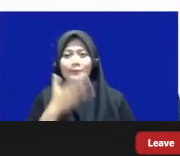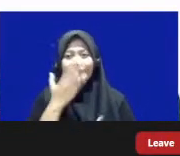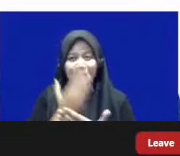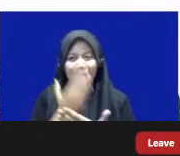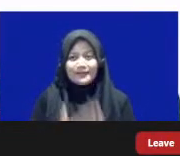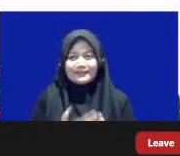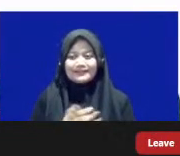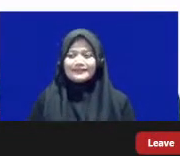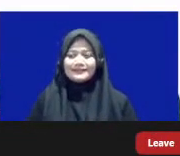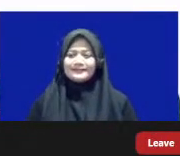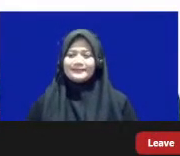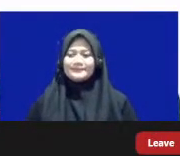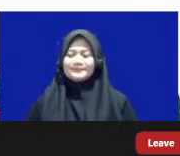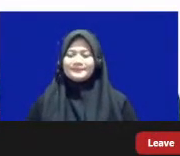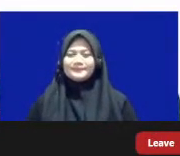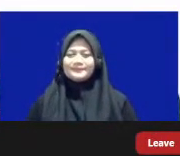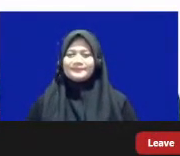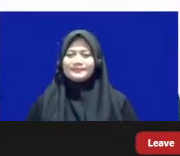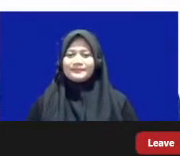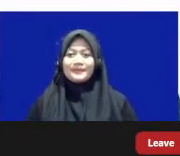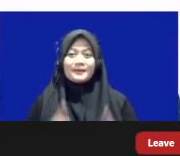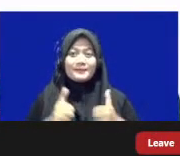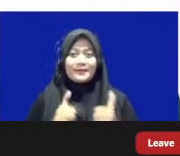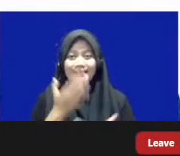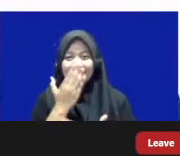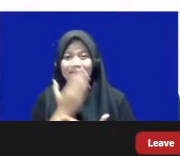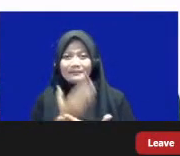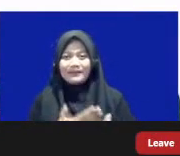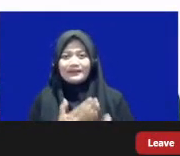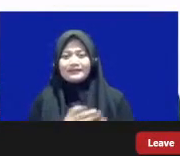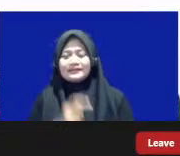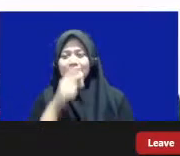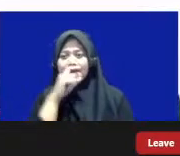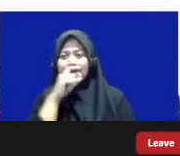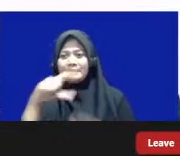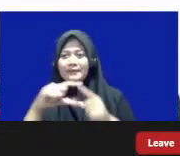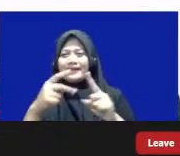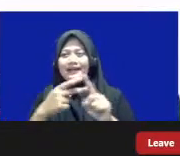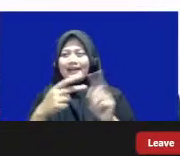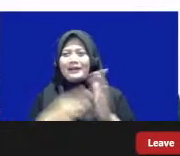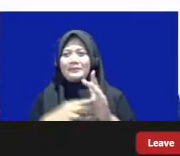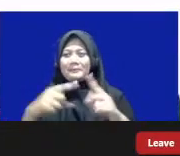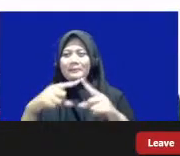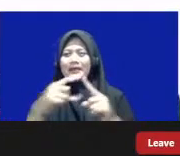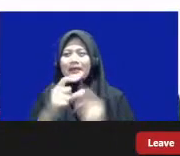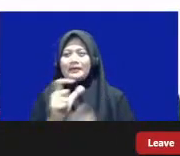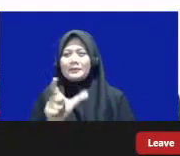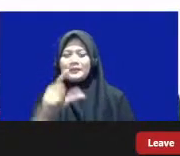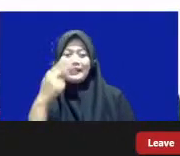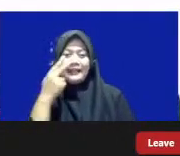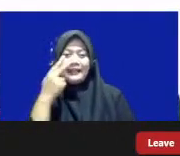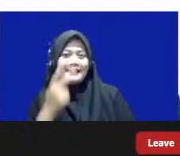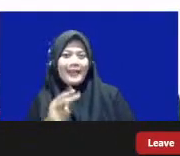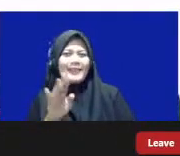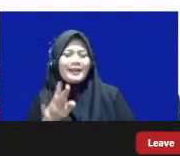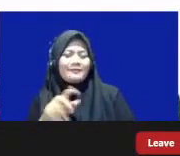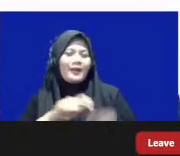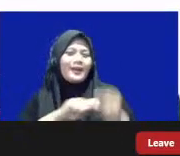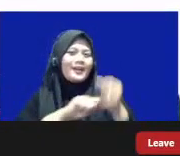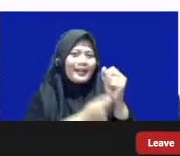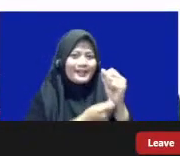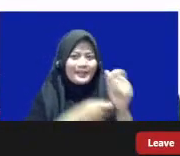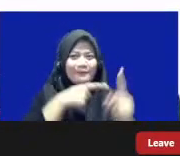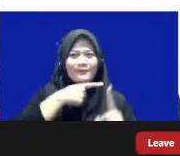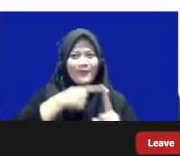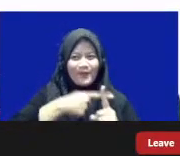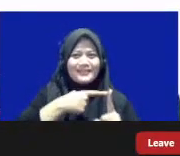Excellent. Thank you very much, Pak Ahmadu. I see that there's a positive response and receptions on that. Thank